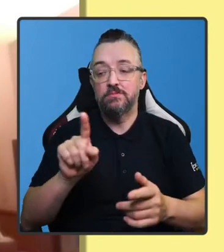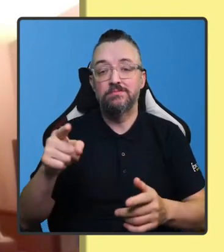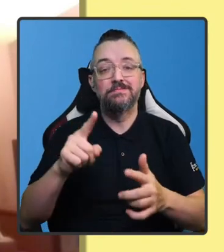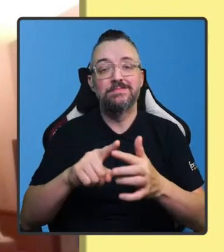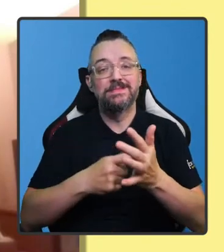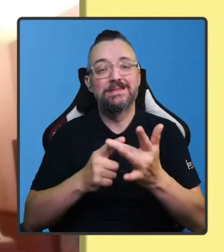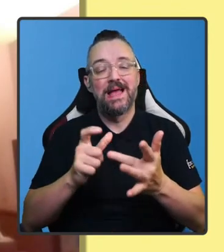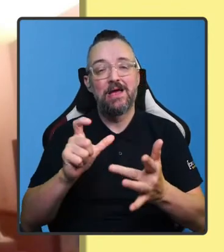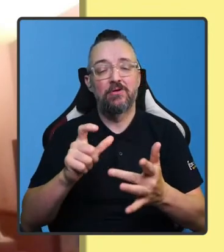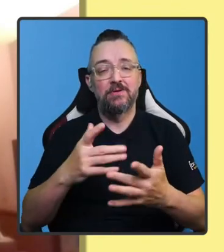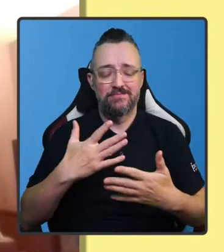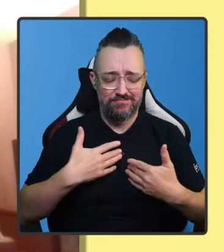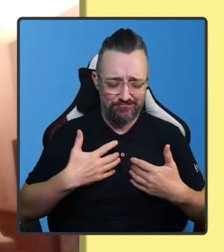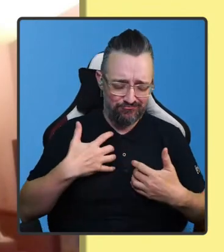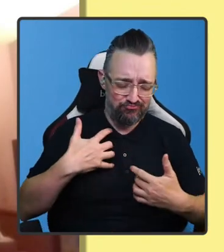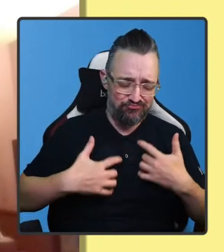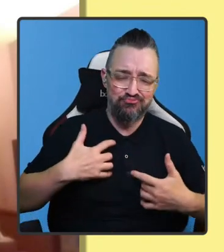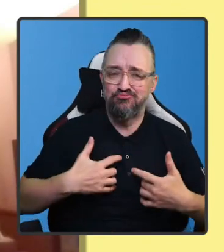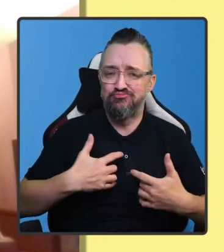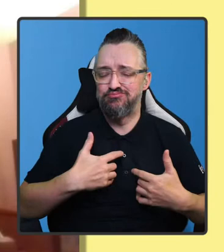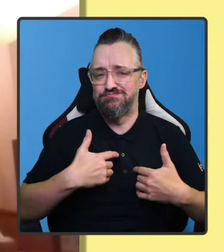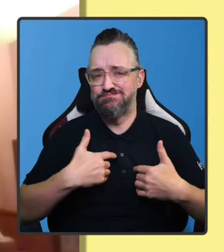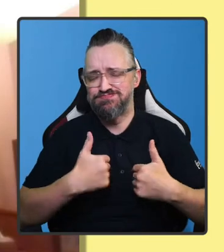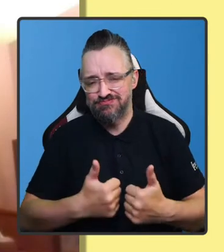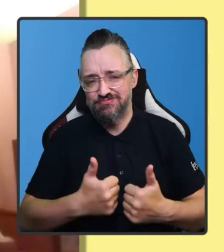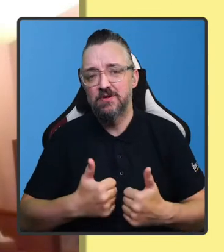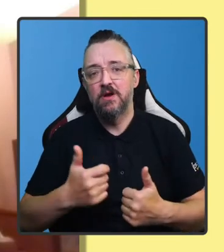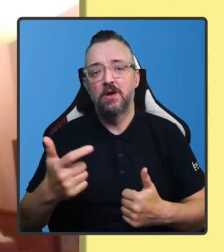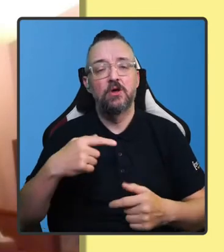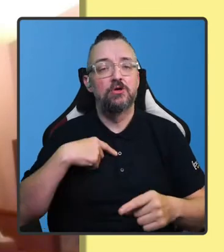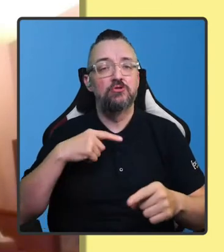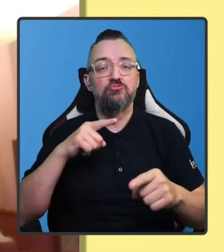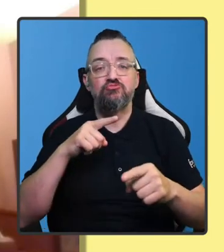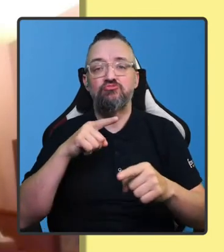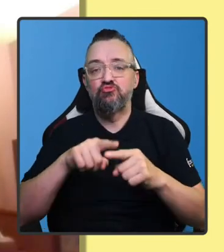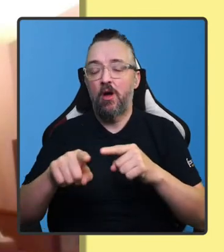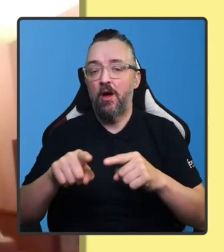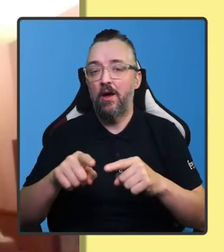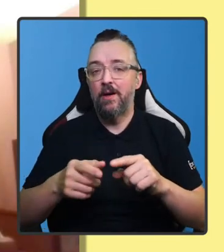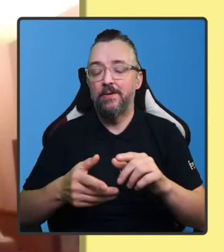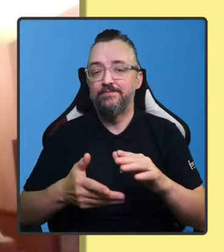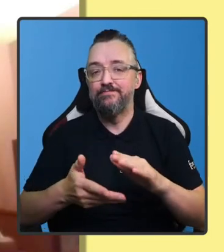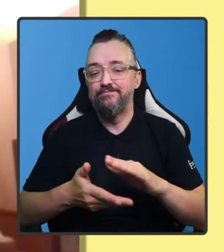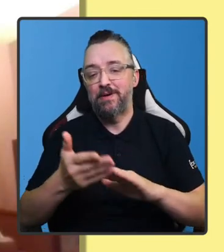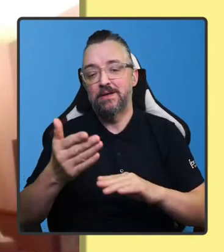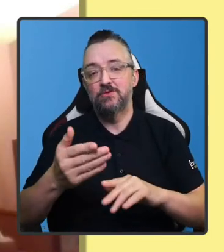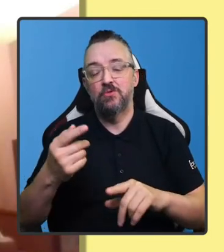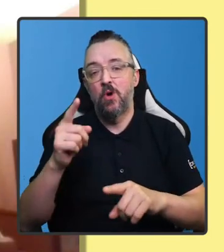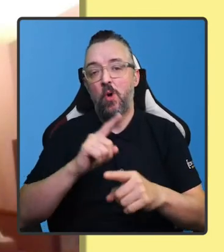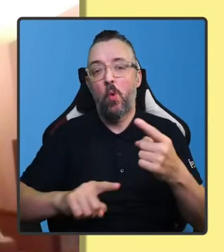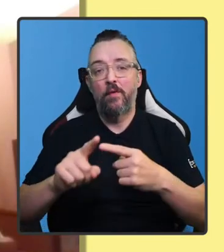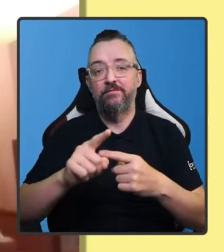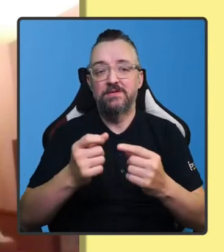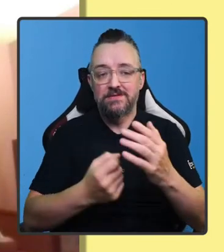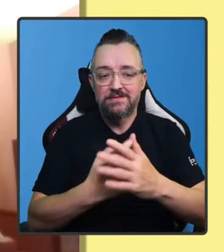really passionate about and something that he tried to pass to conference numerous times.